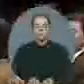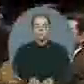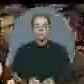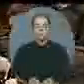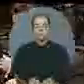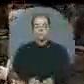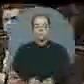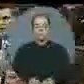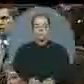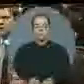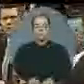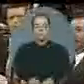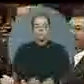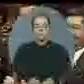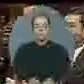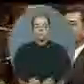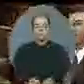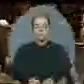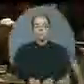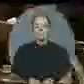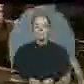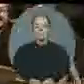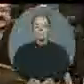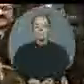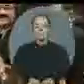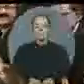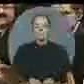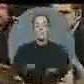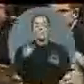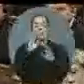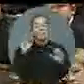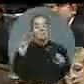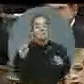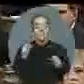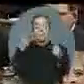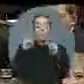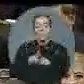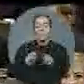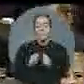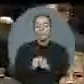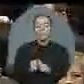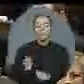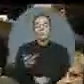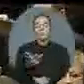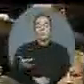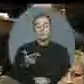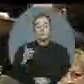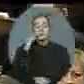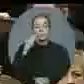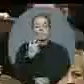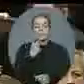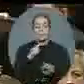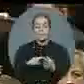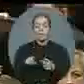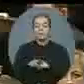Mr. Speaker, this deal that the leader of the Liberal Party has made with the separatists is a betrayal